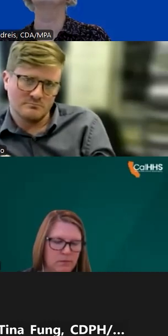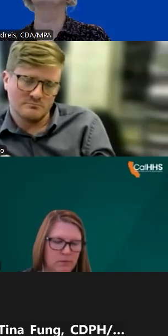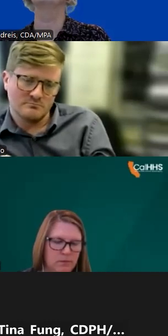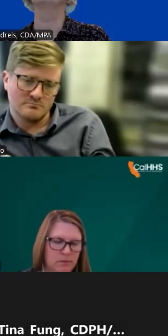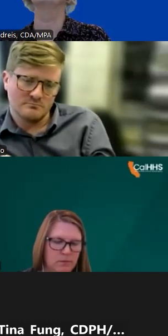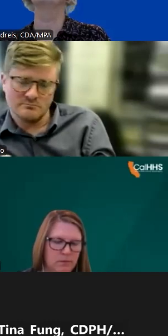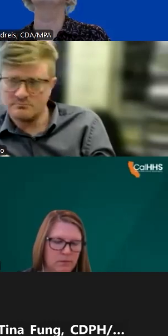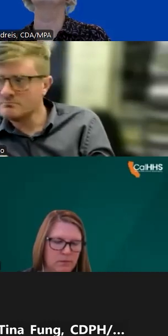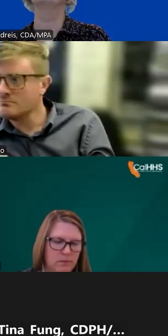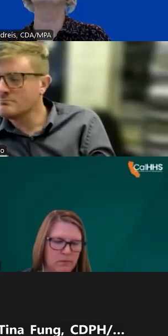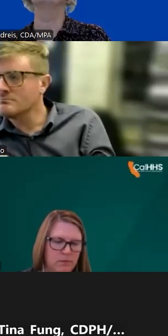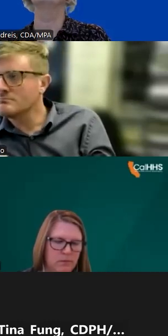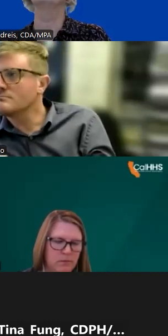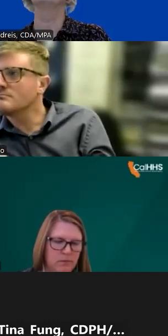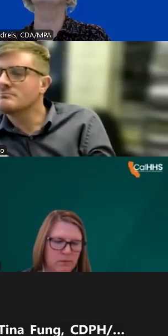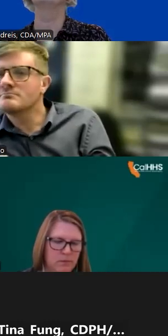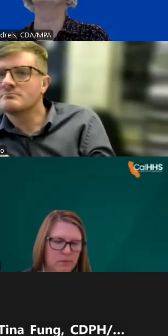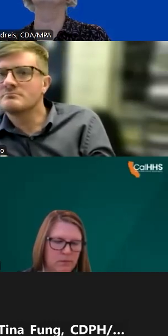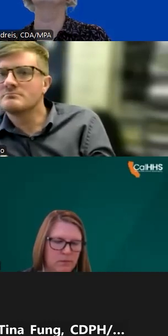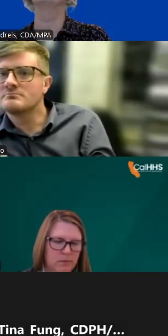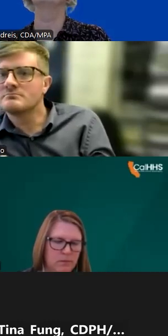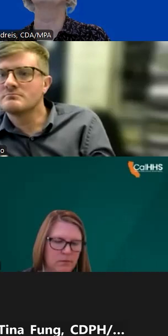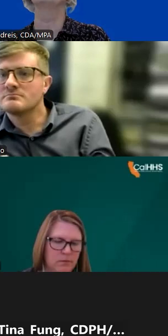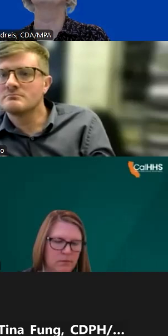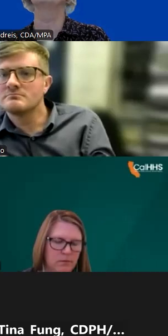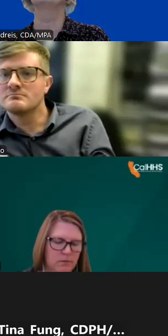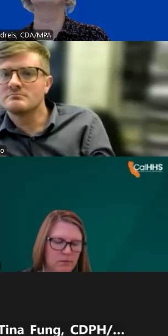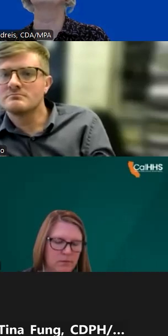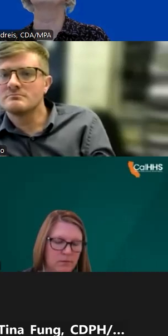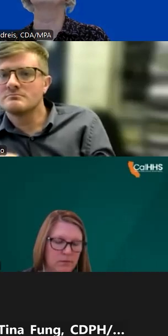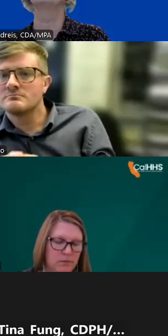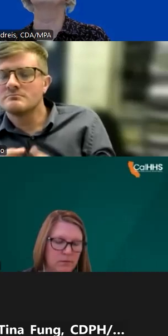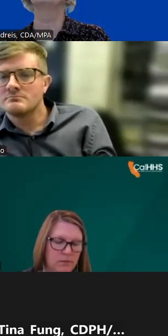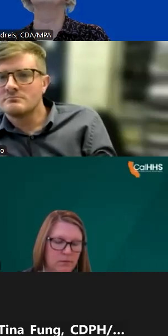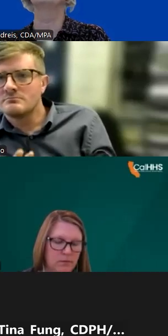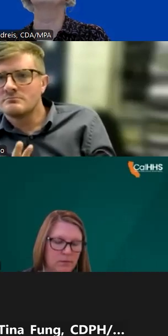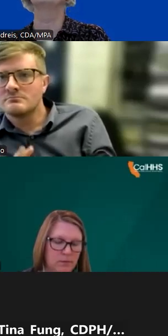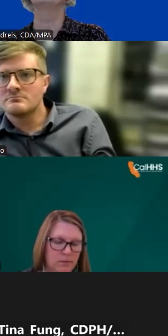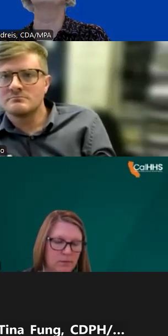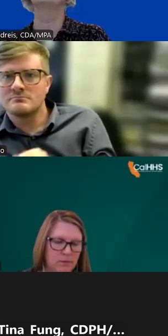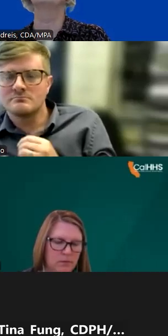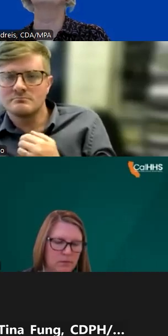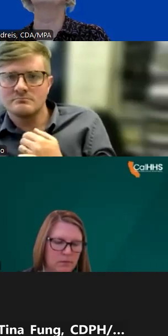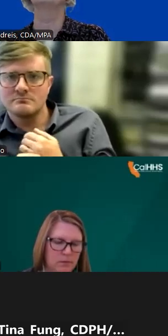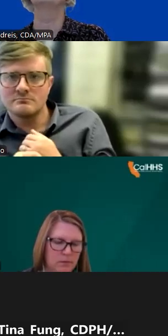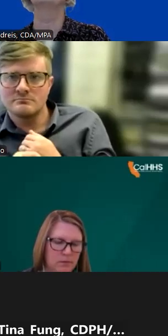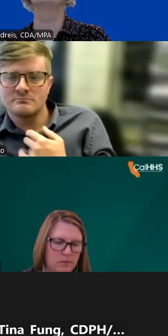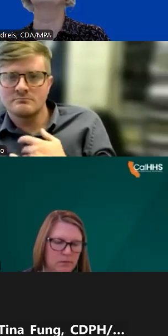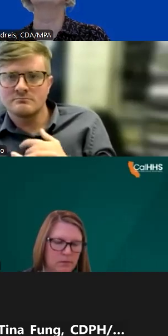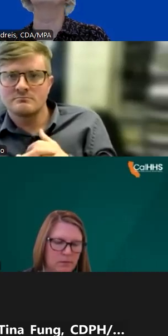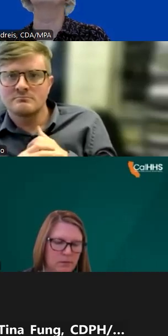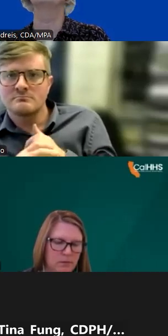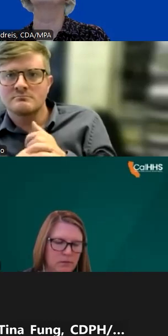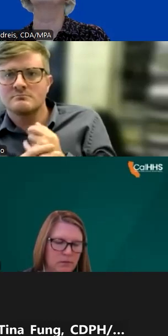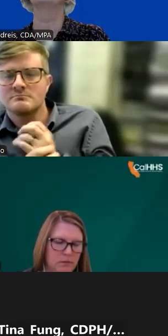we need to push more messaging out there. And then people, for example, who get our emails then need